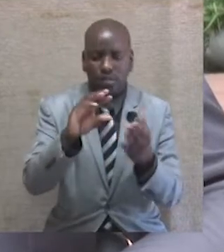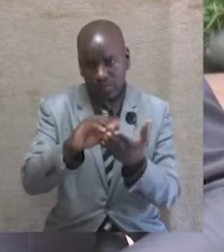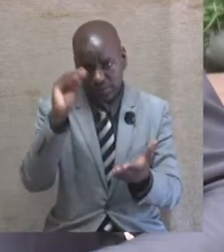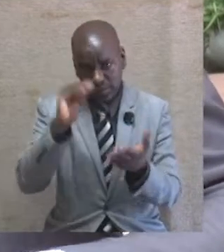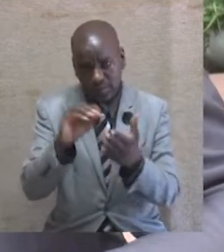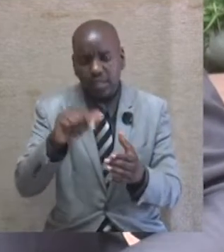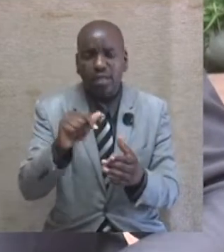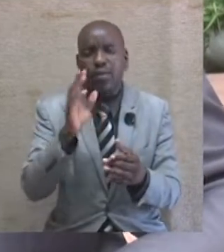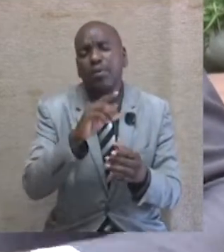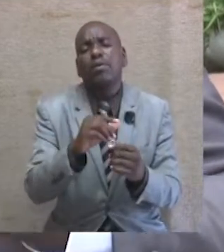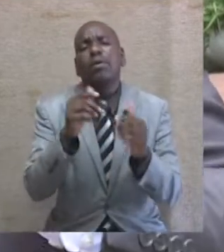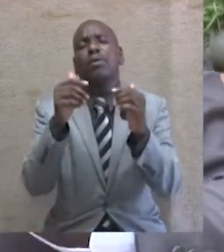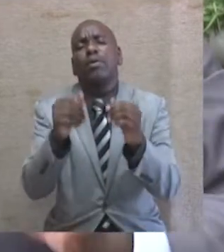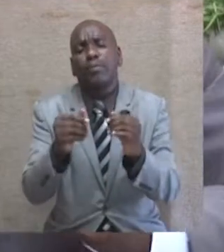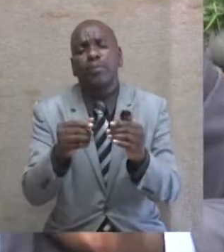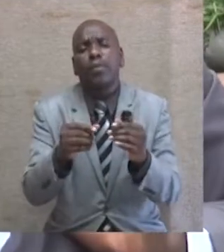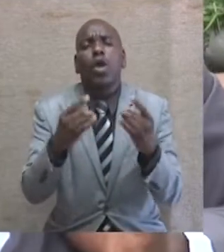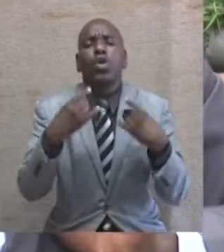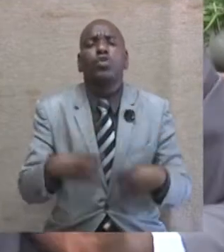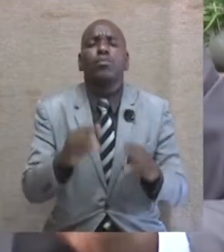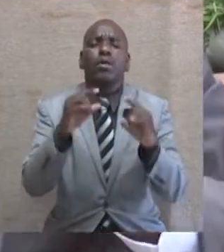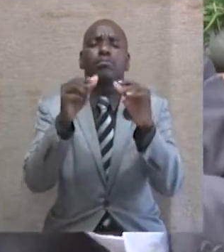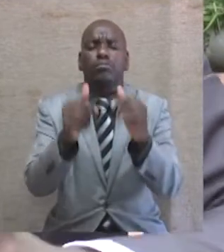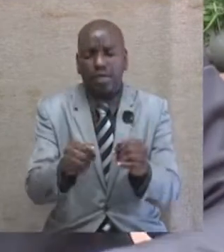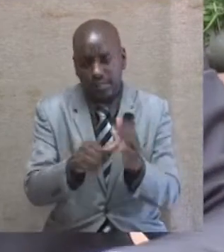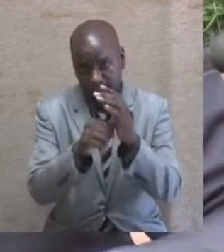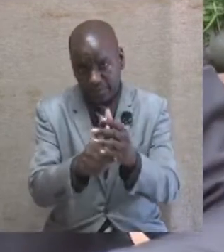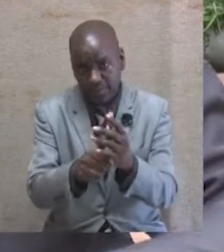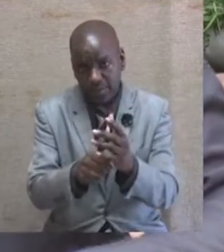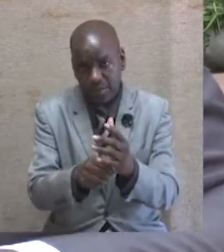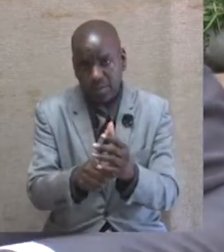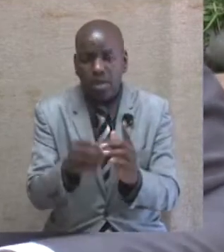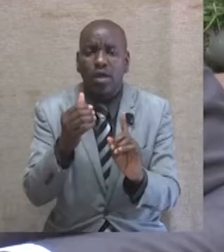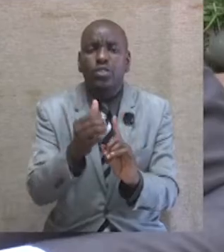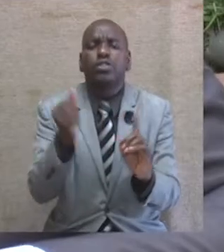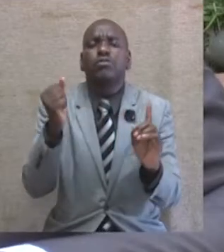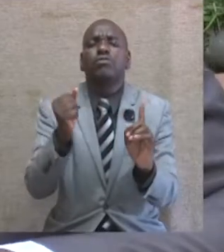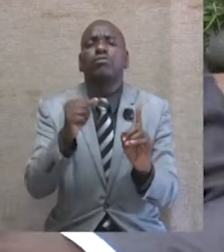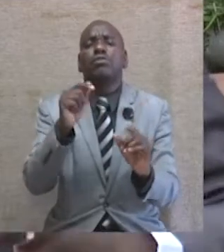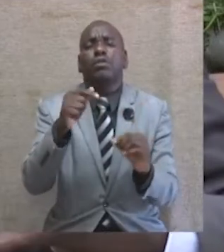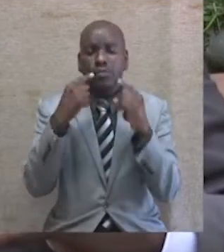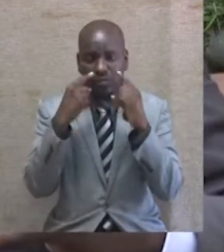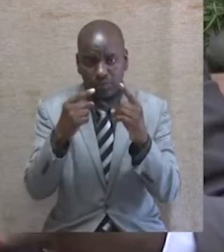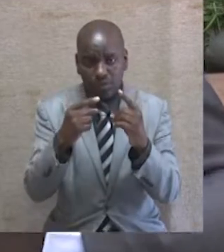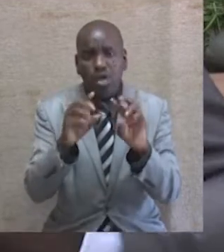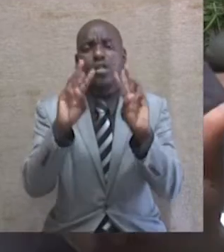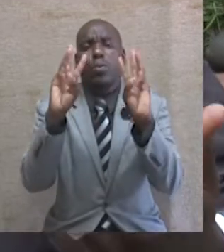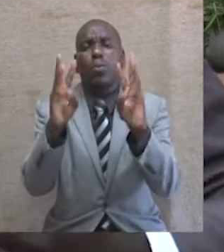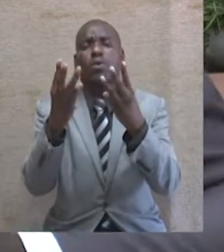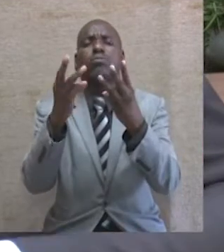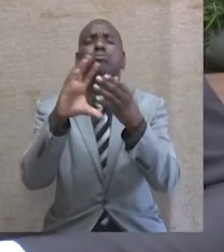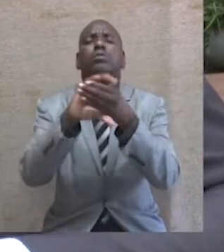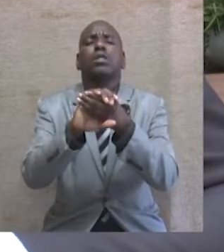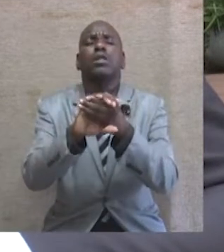this subject. At the end of the day, which human resource needs to be bring on board. At the end of the day, we are